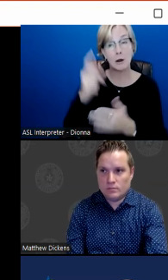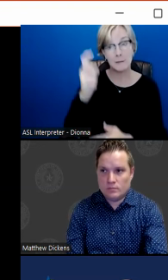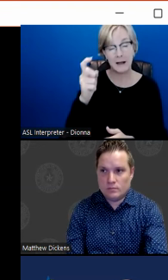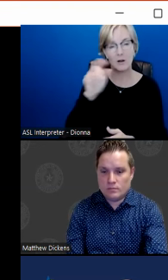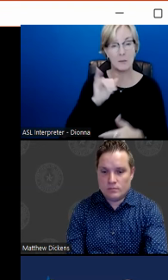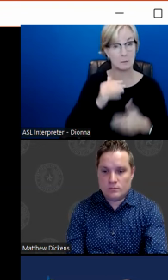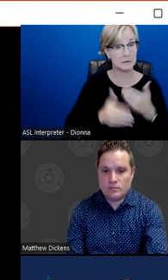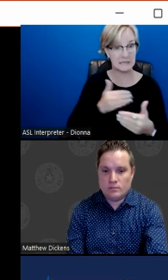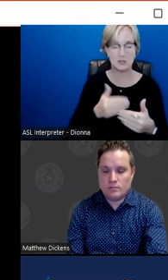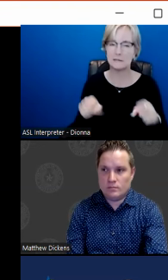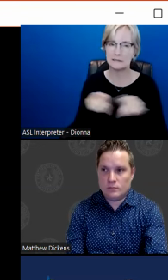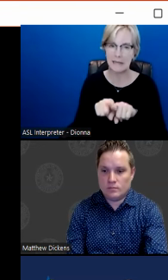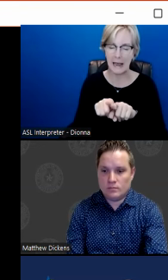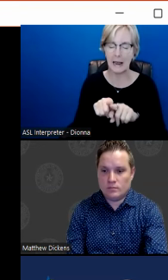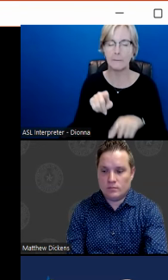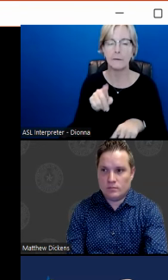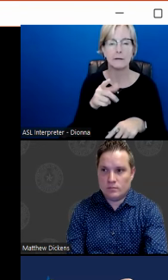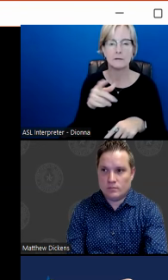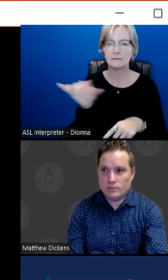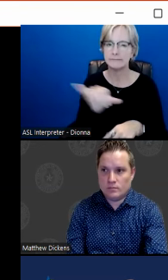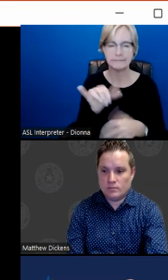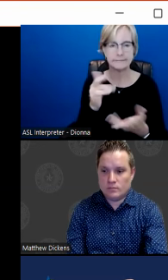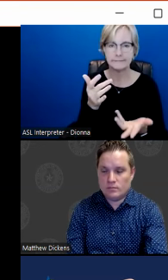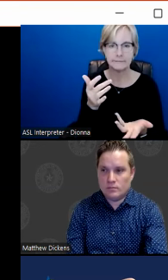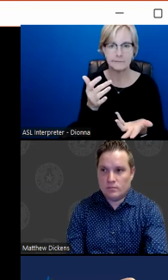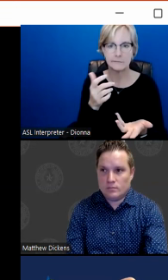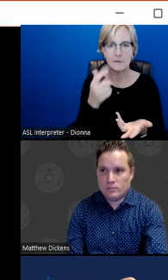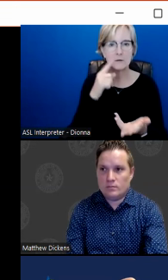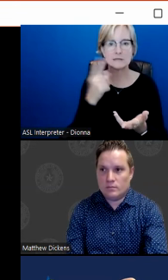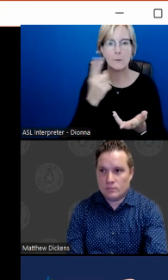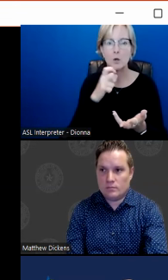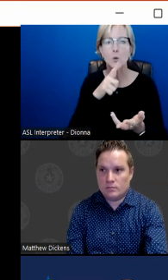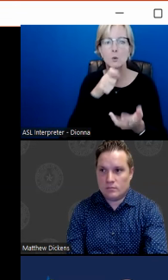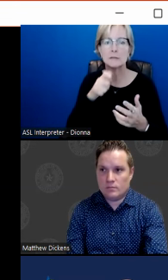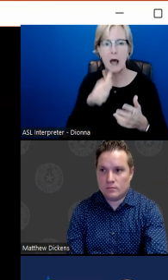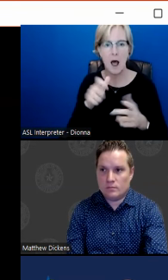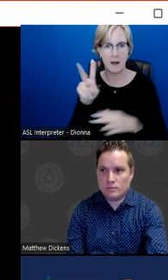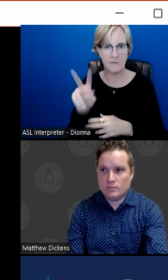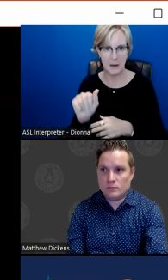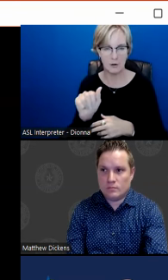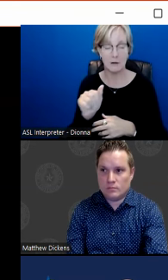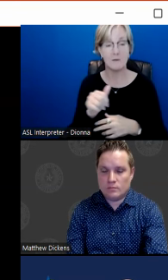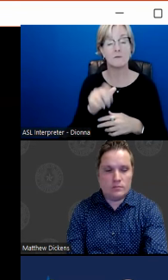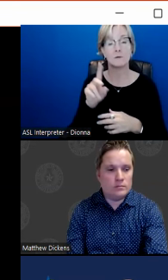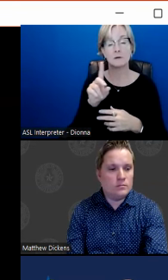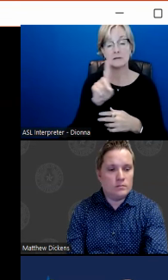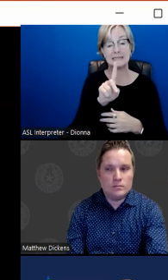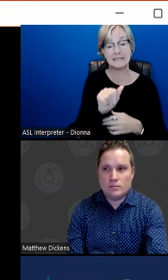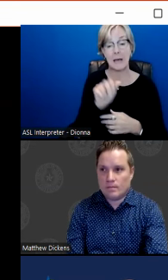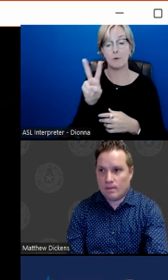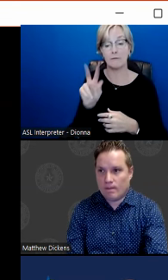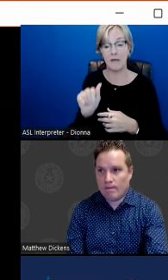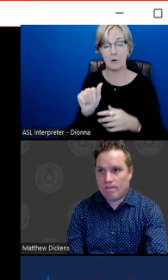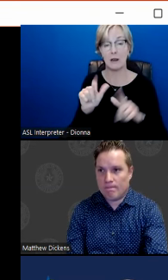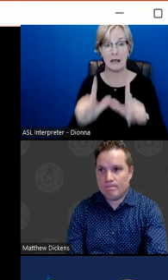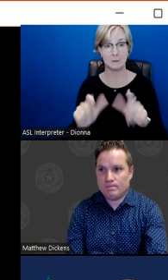procedure is the same as a not, you know, someone who's not a veteran. For a disabled veteran license plate with an